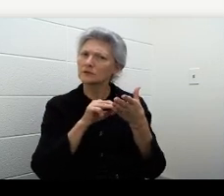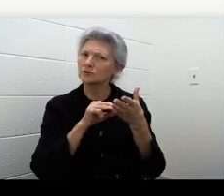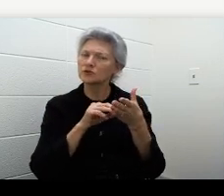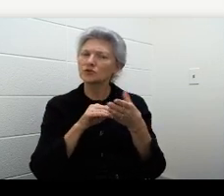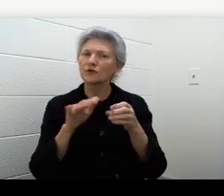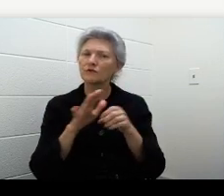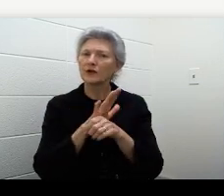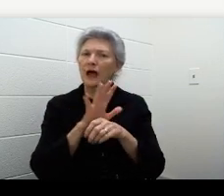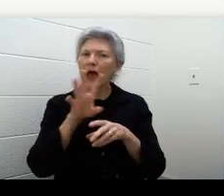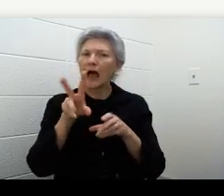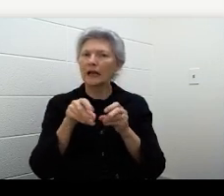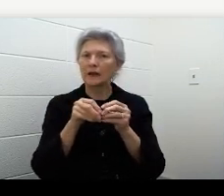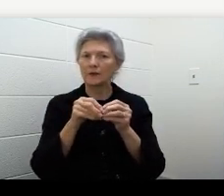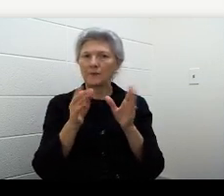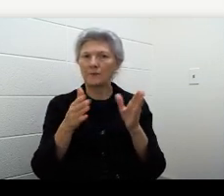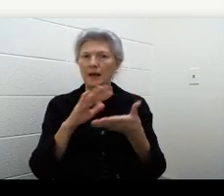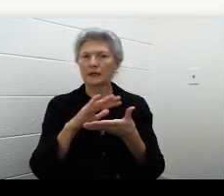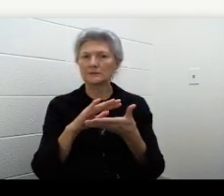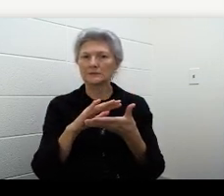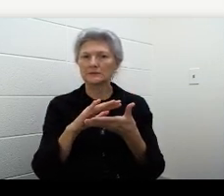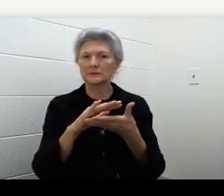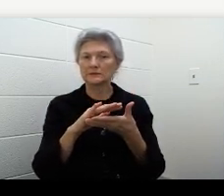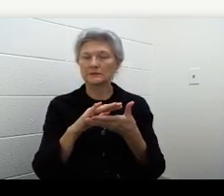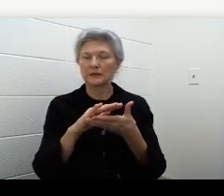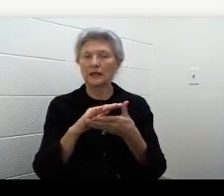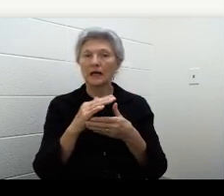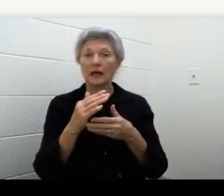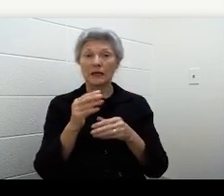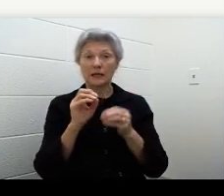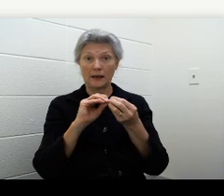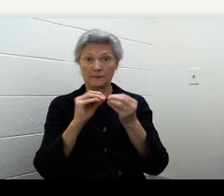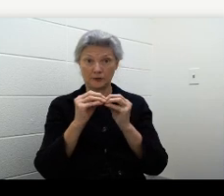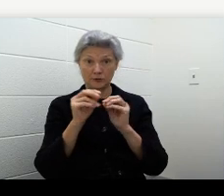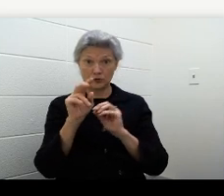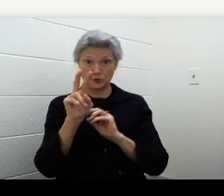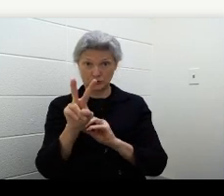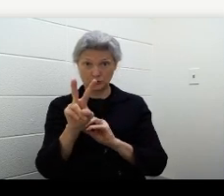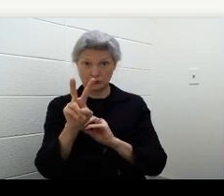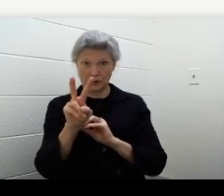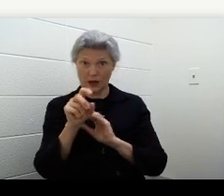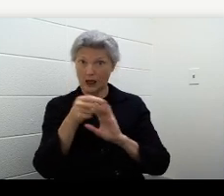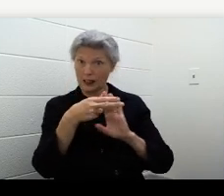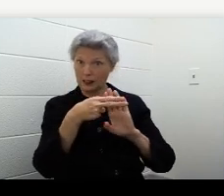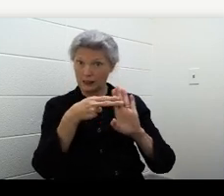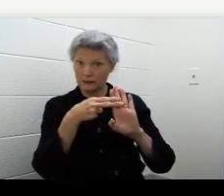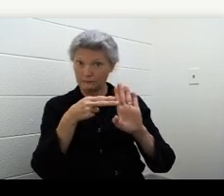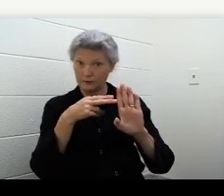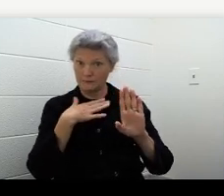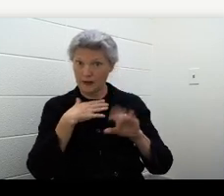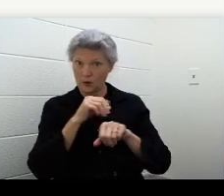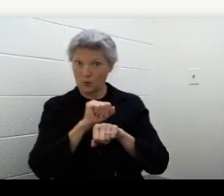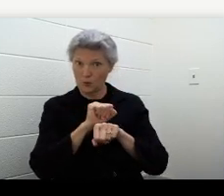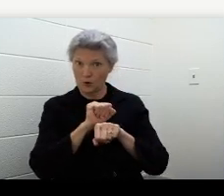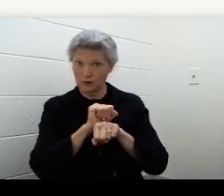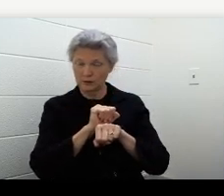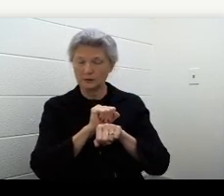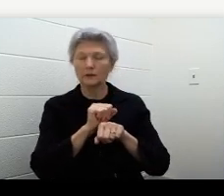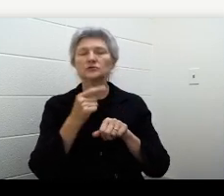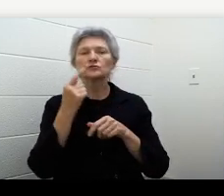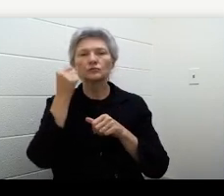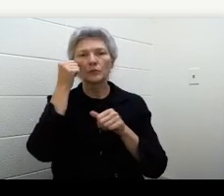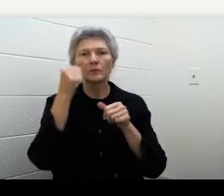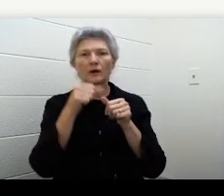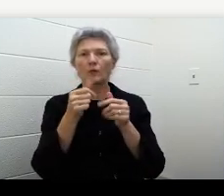2. And I always like to label my work when I'm representing it so I remember what the different